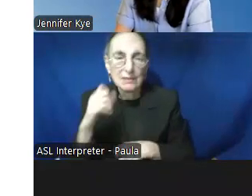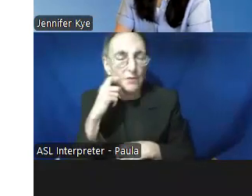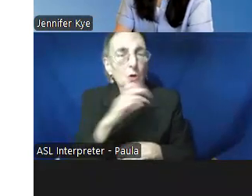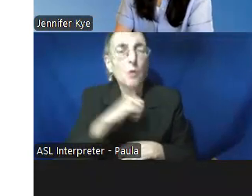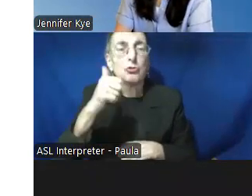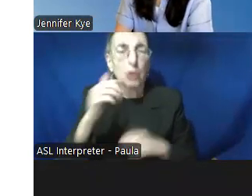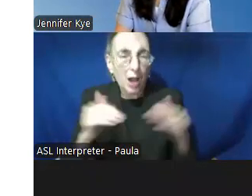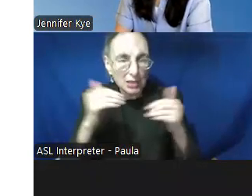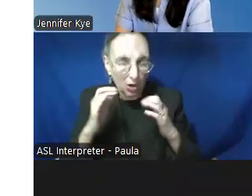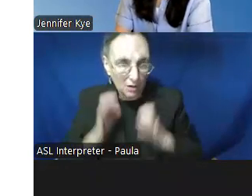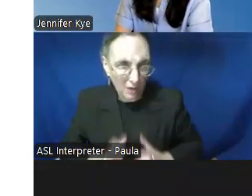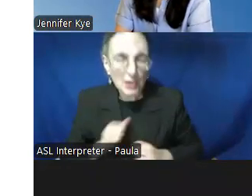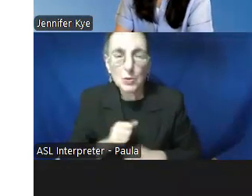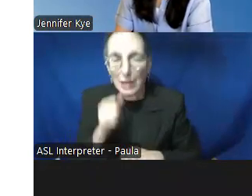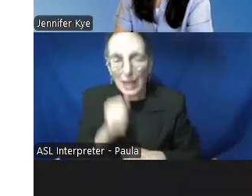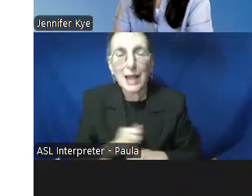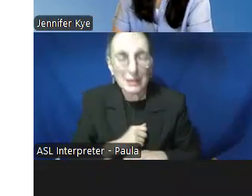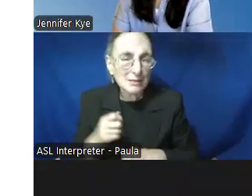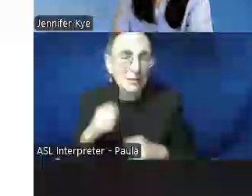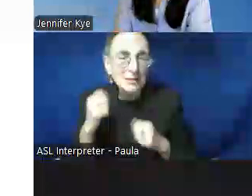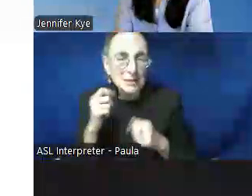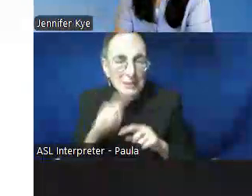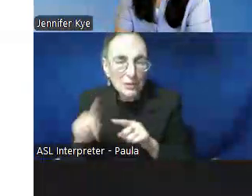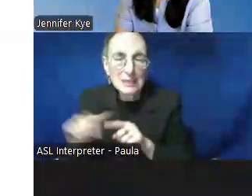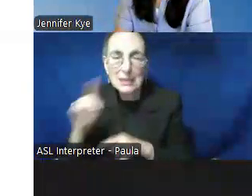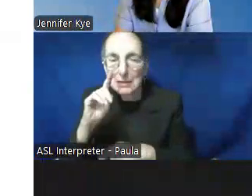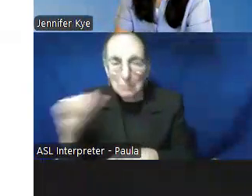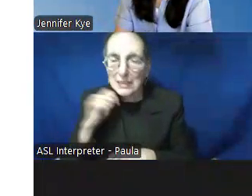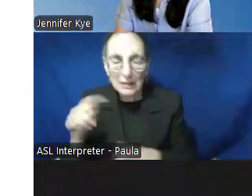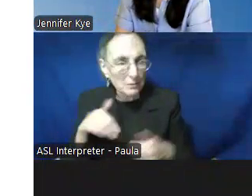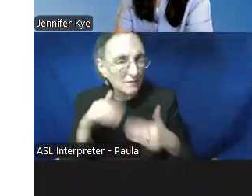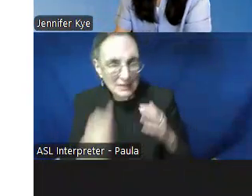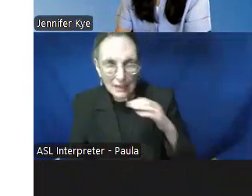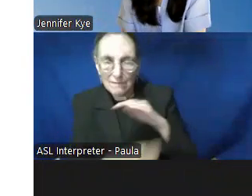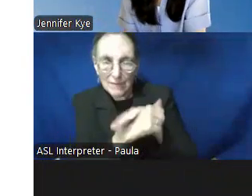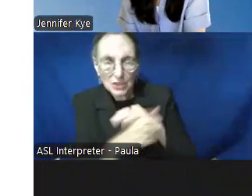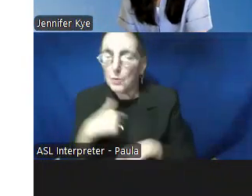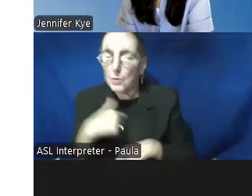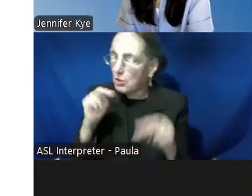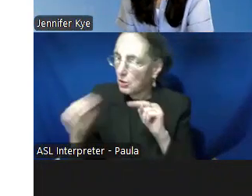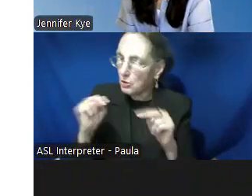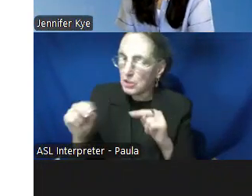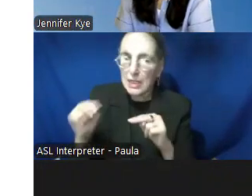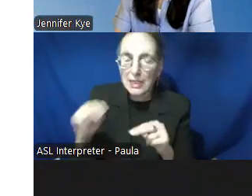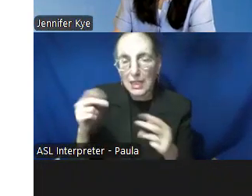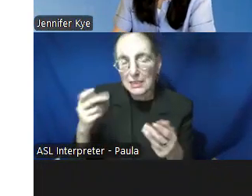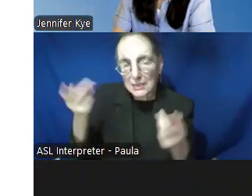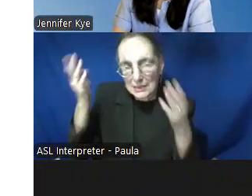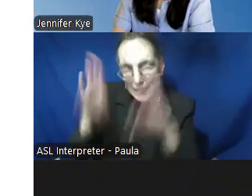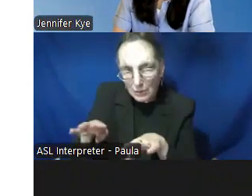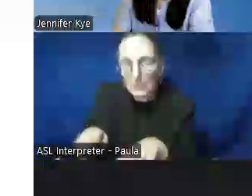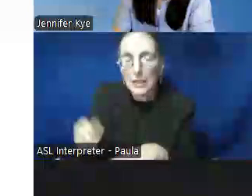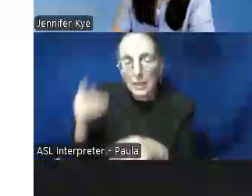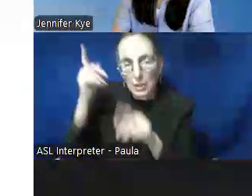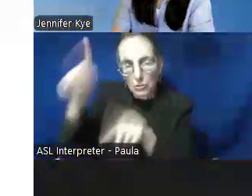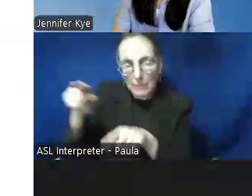disabilities and was facing eviction. And we had negotiated a settlement agreement where she agreed to